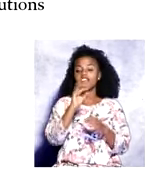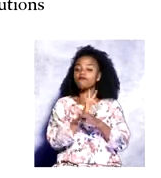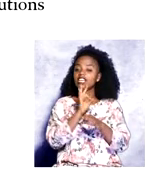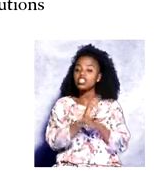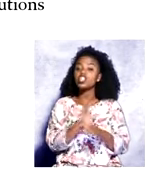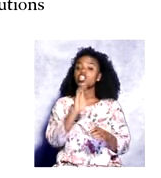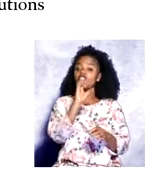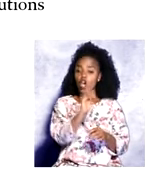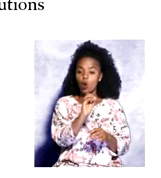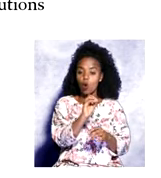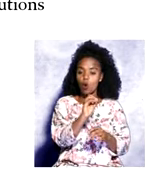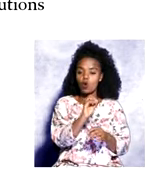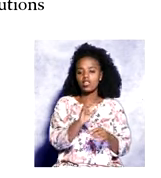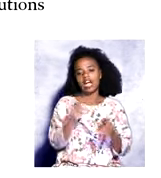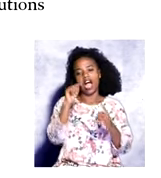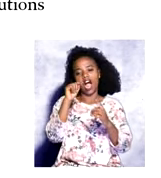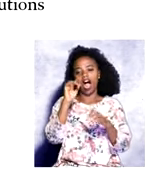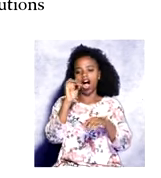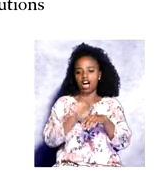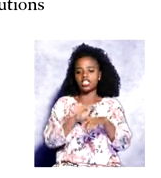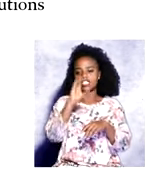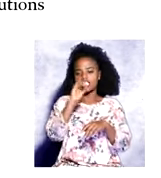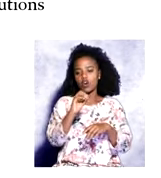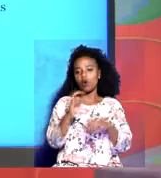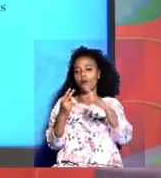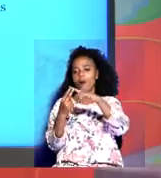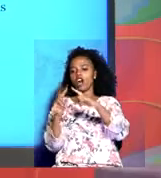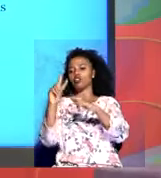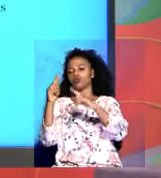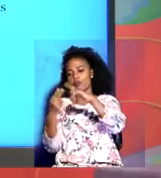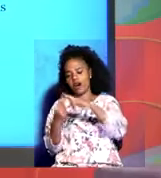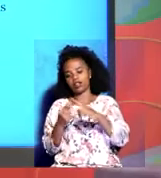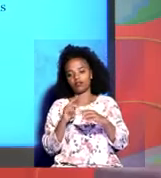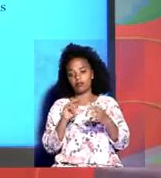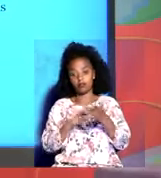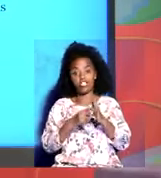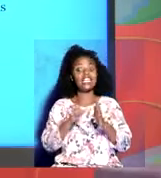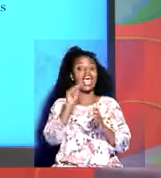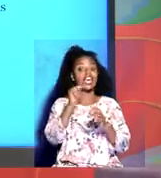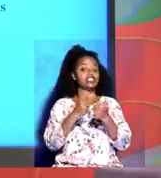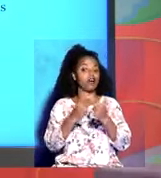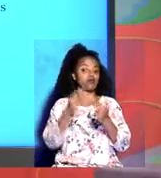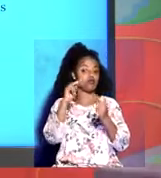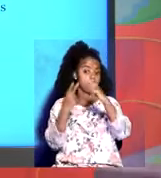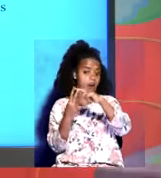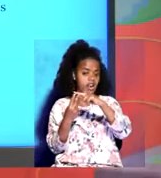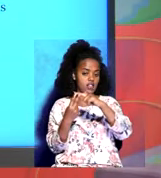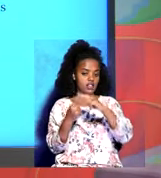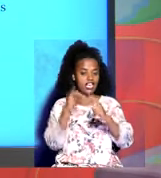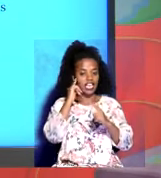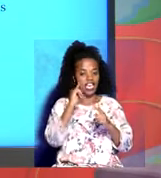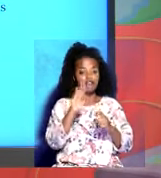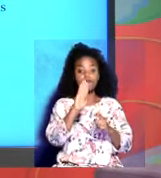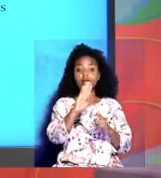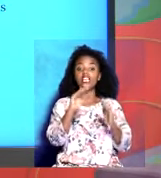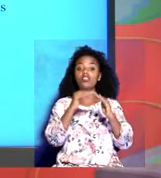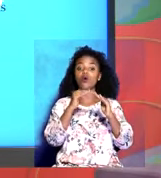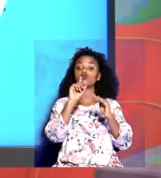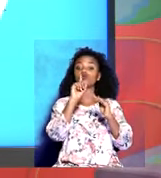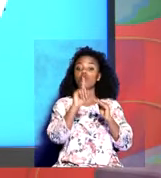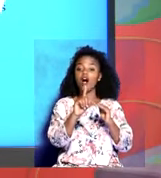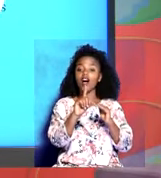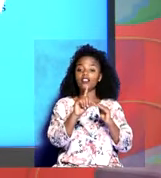at 0, pi, 2 pi, at n pi. And if b is equals to 1, means